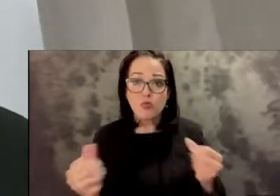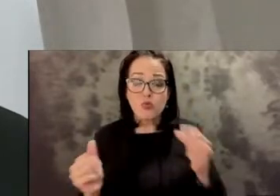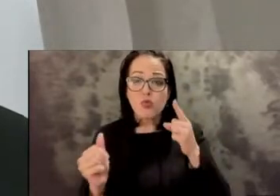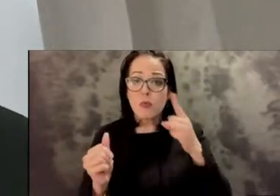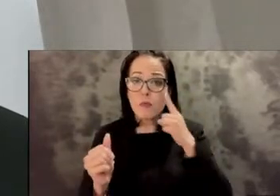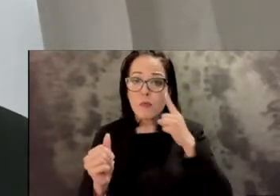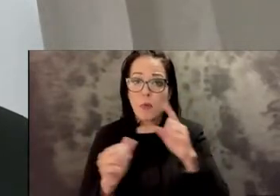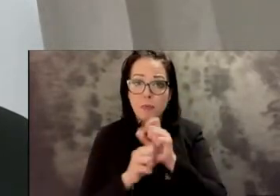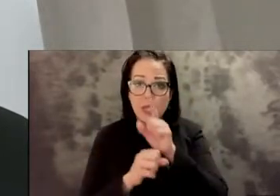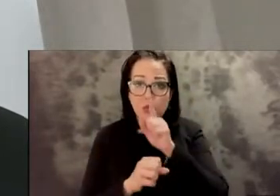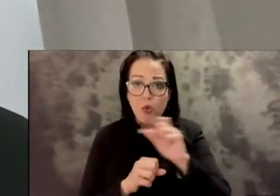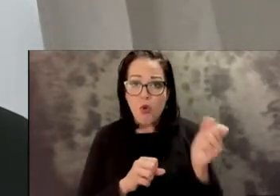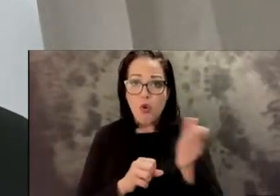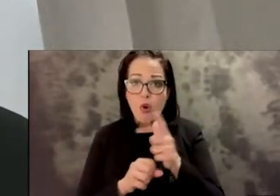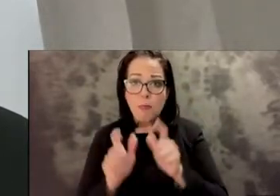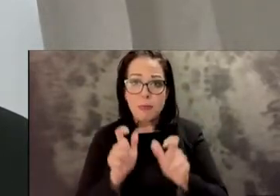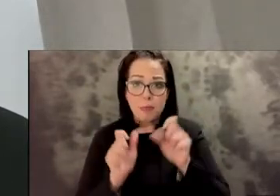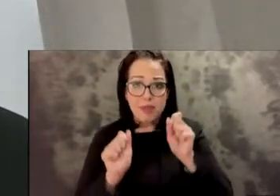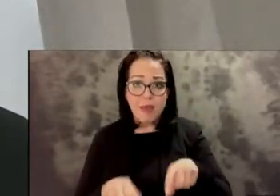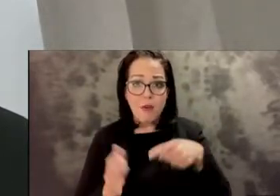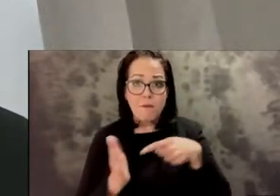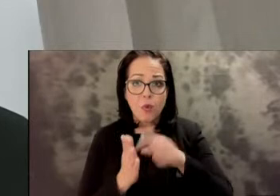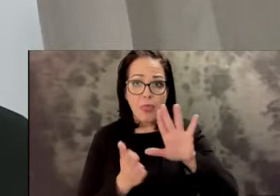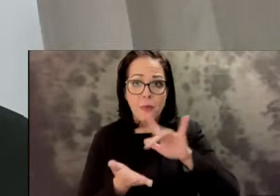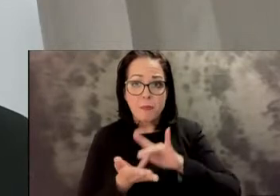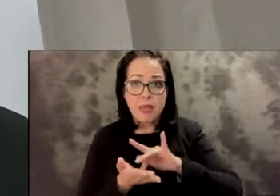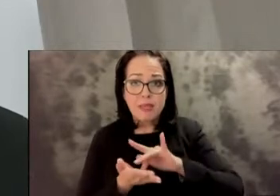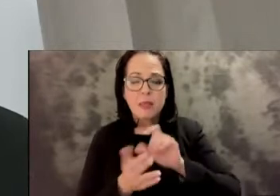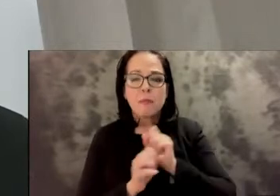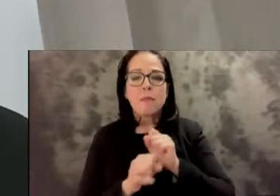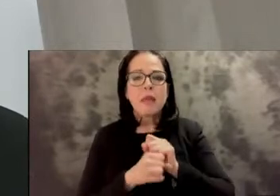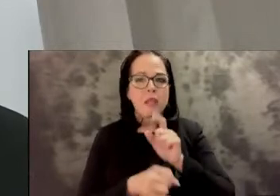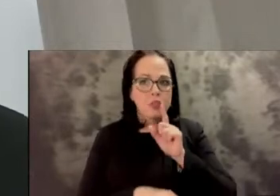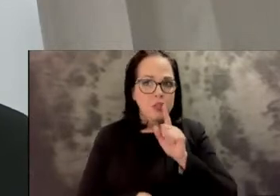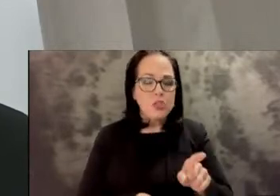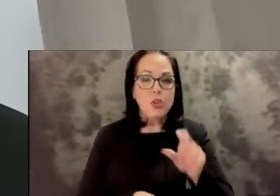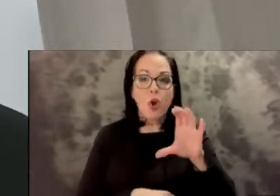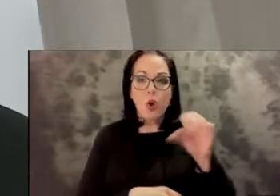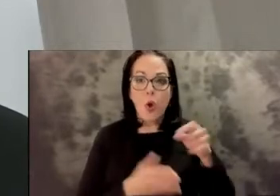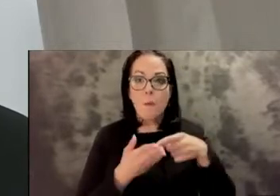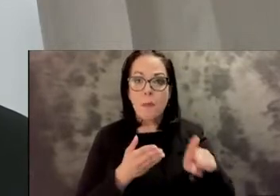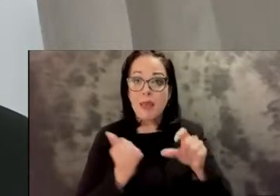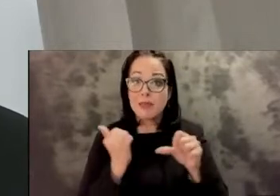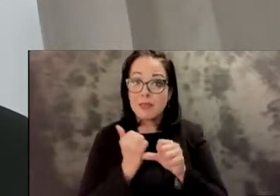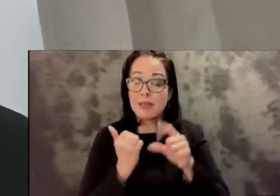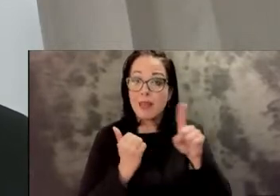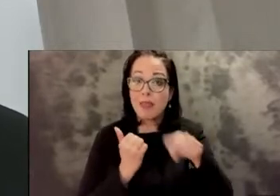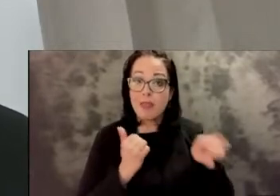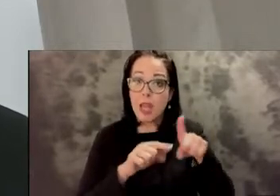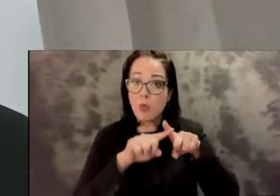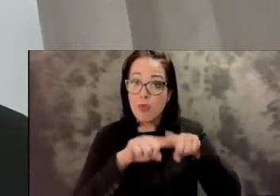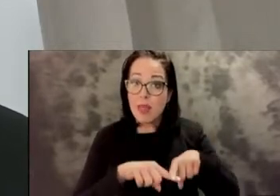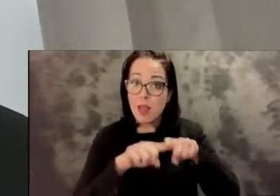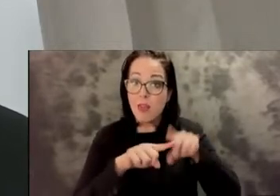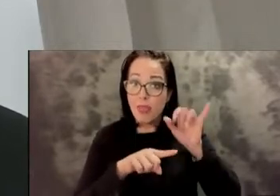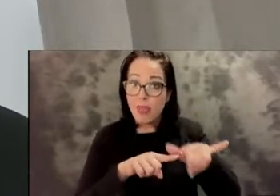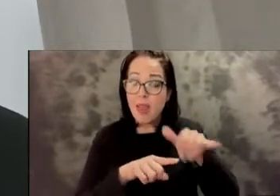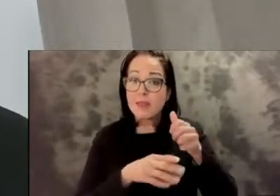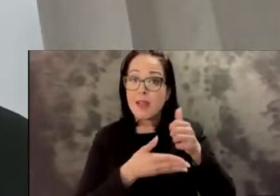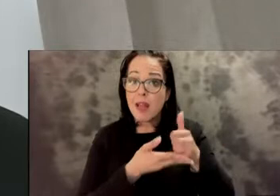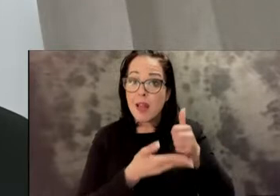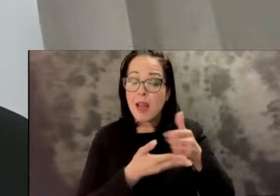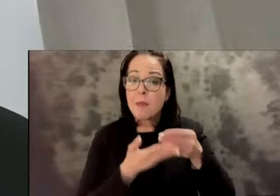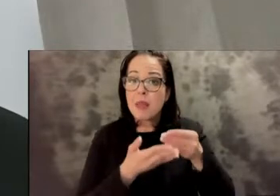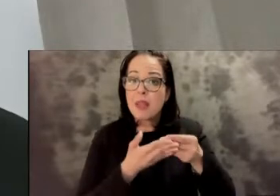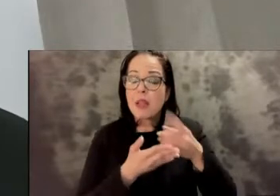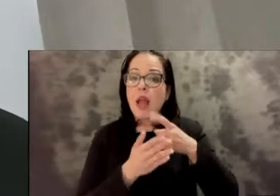others can afford their medications is to ensure that the copay assistance that patients rely on counts towards their